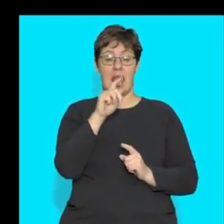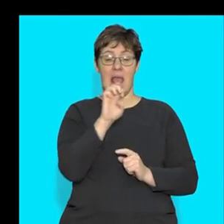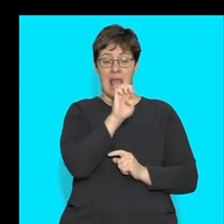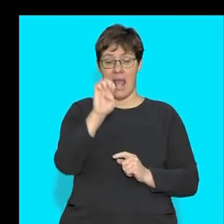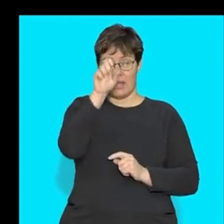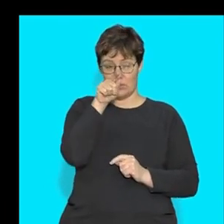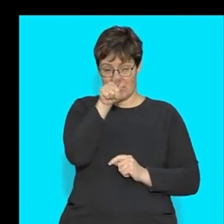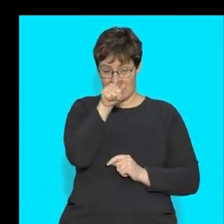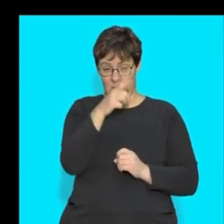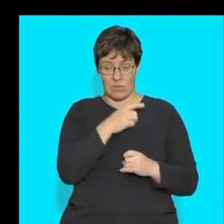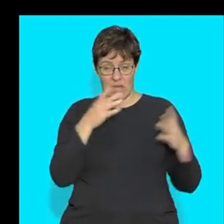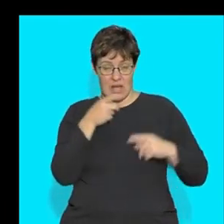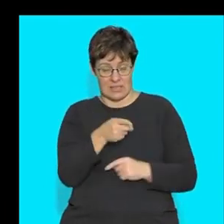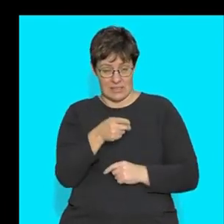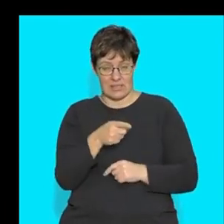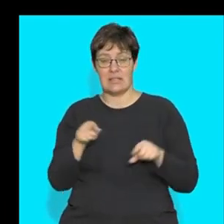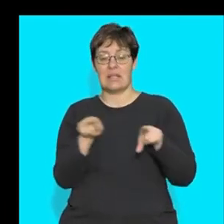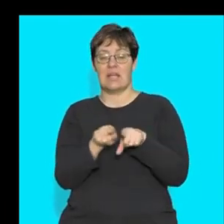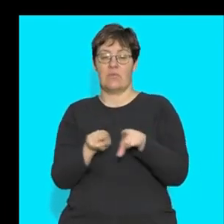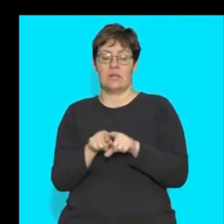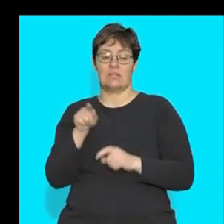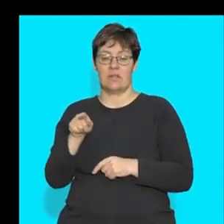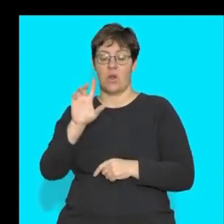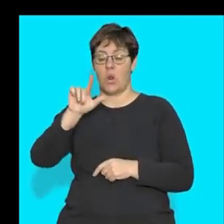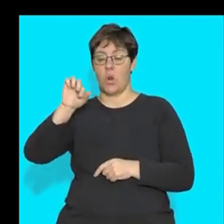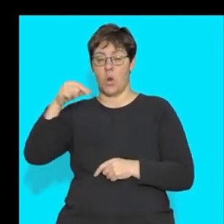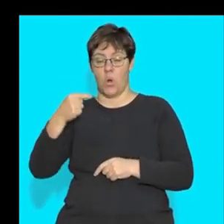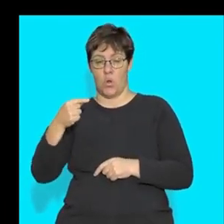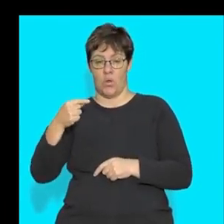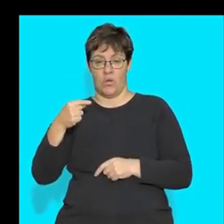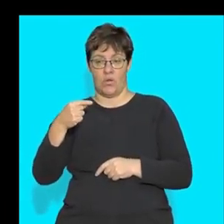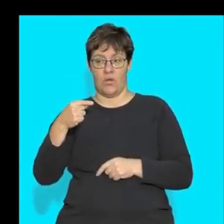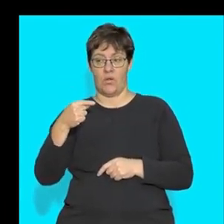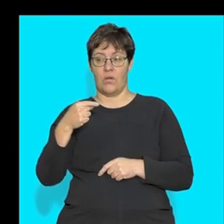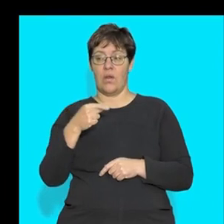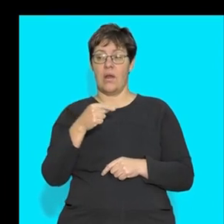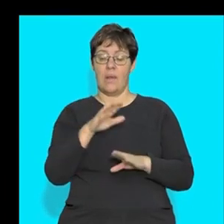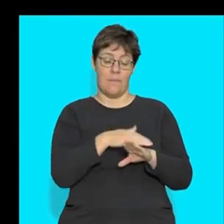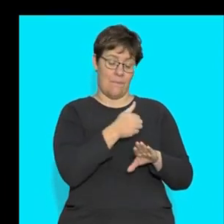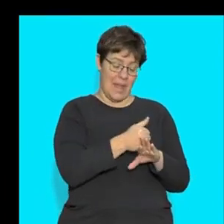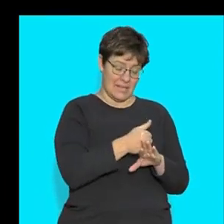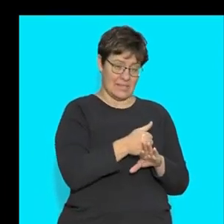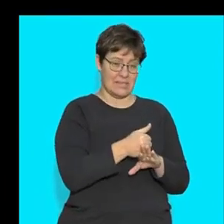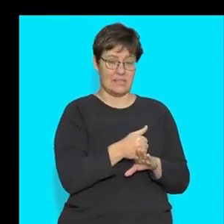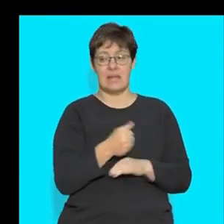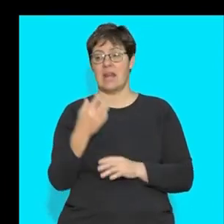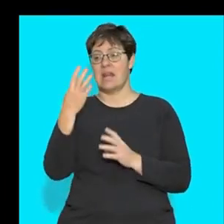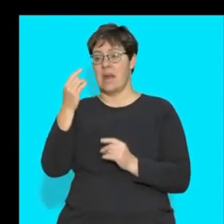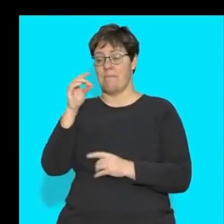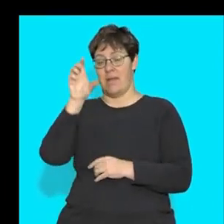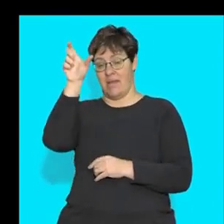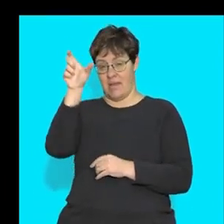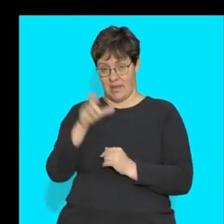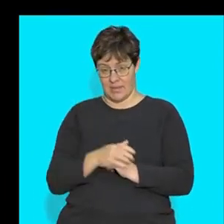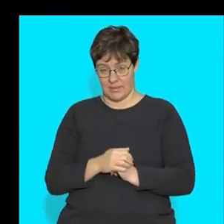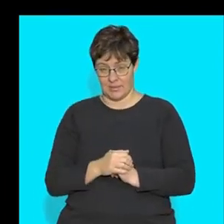is what I start with, must be equals to the log of the base and then the number here.